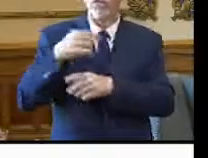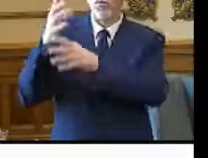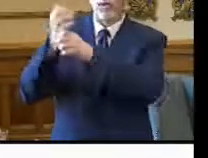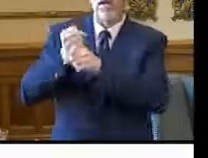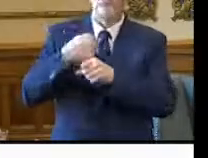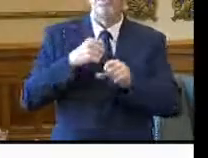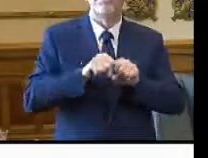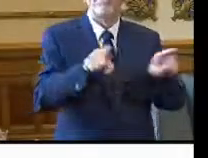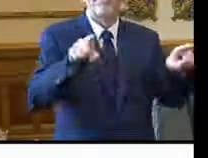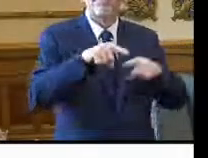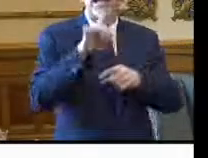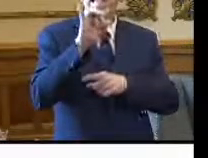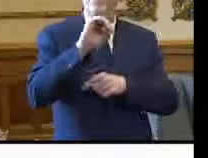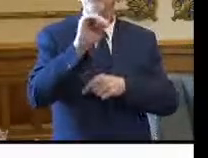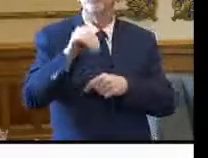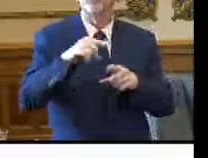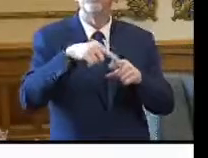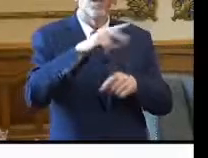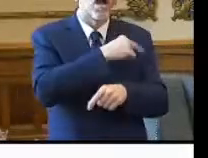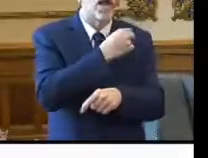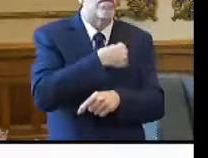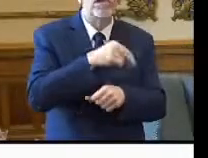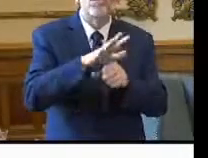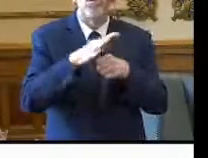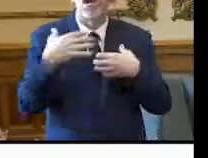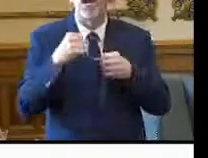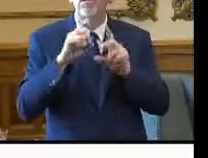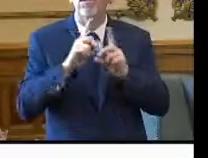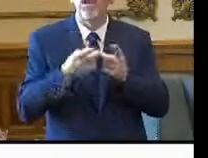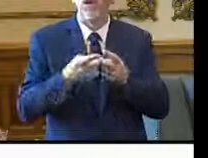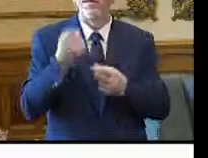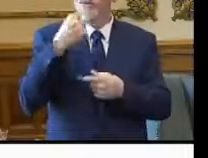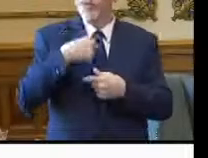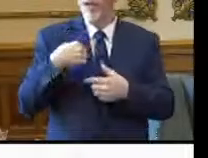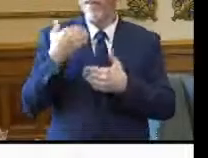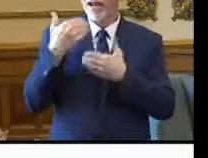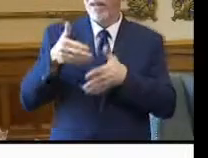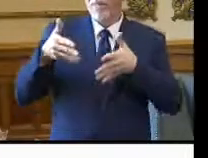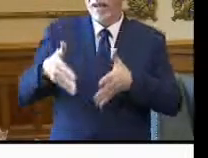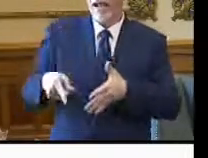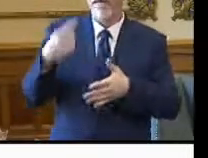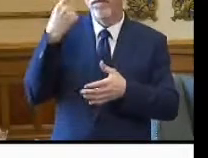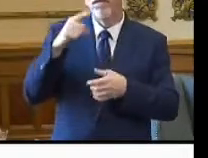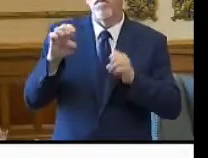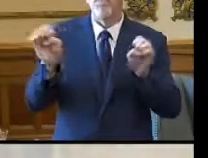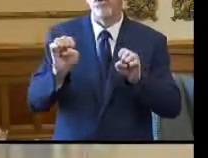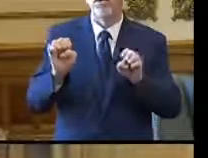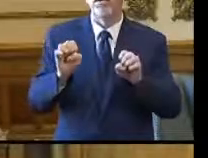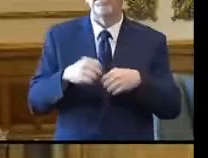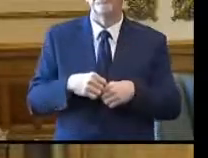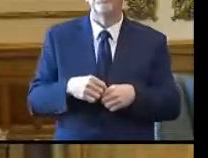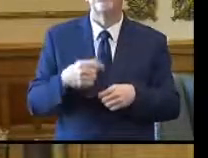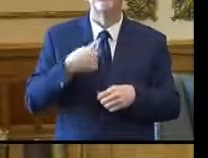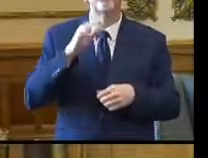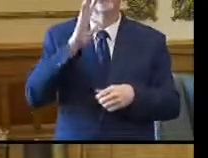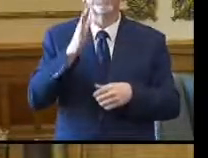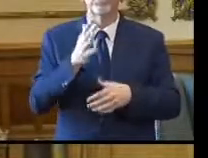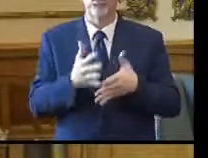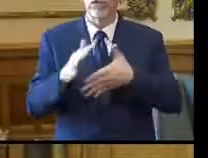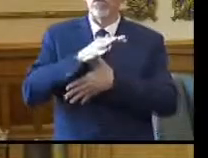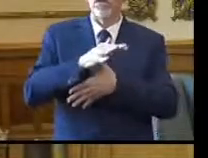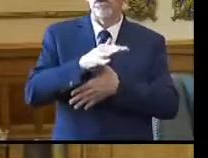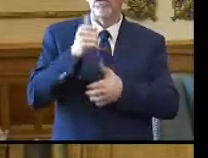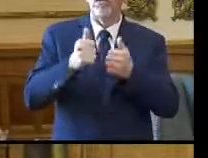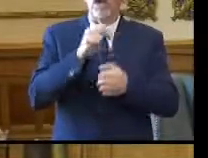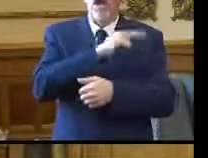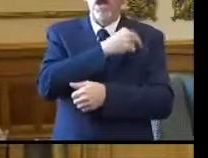hospitals and our local health departments. We have very limited supplies remaining for emergencies, and we will prioritize our